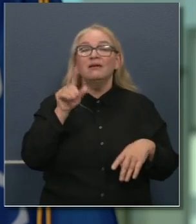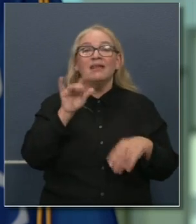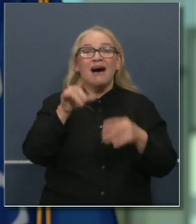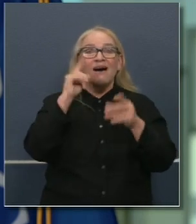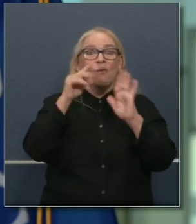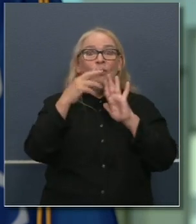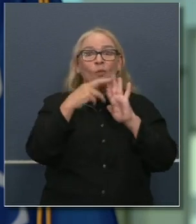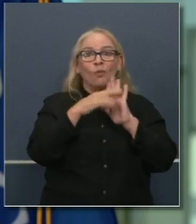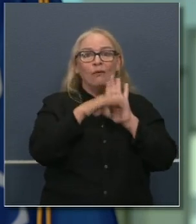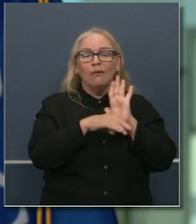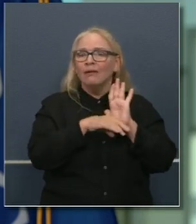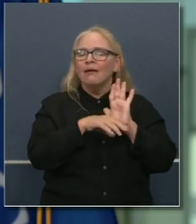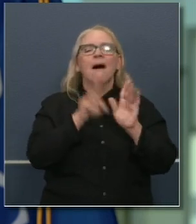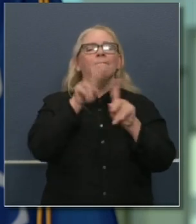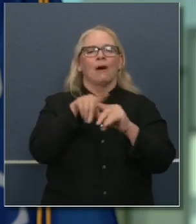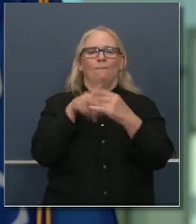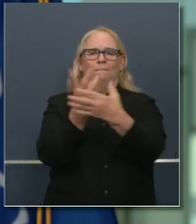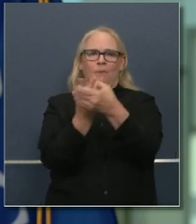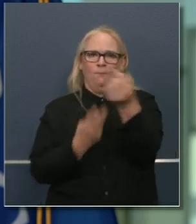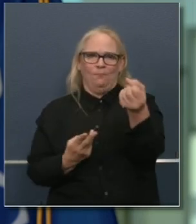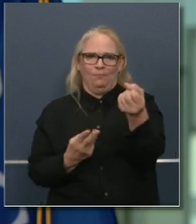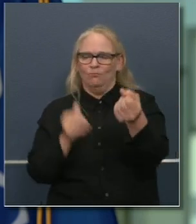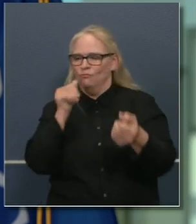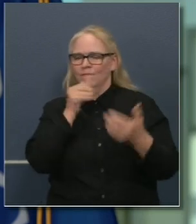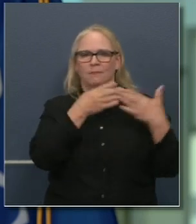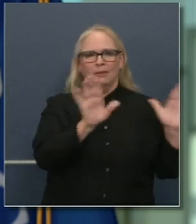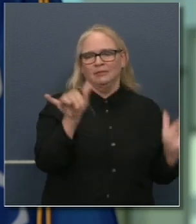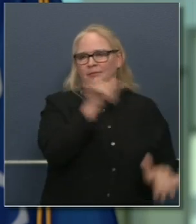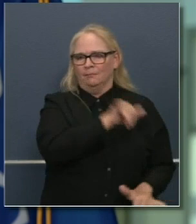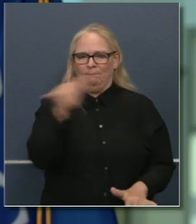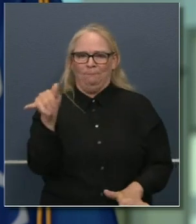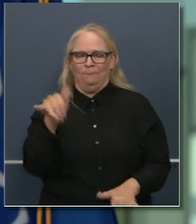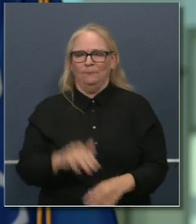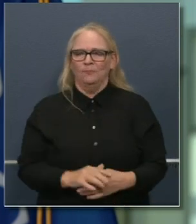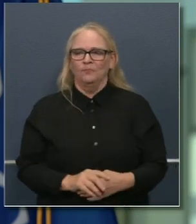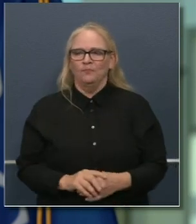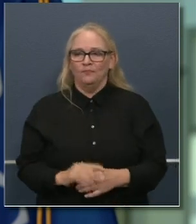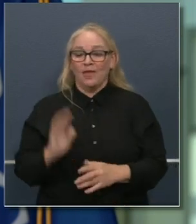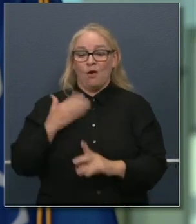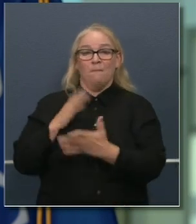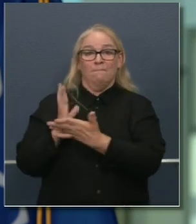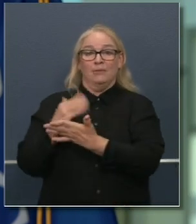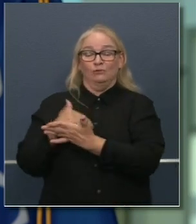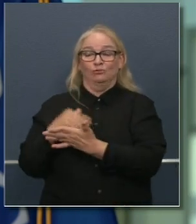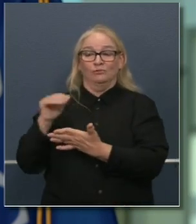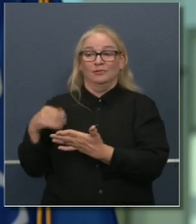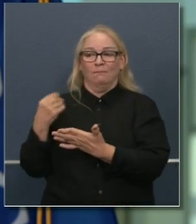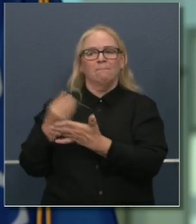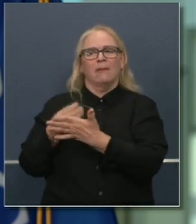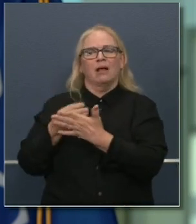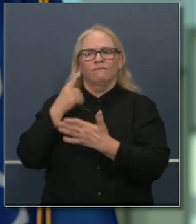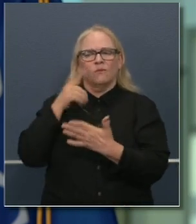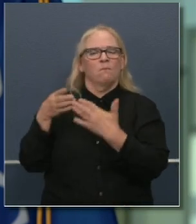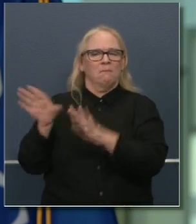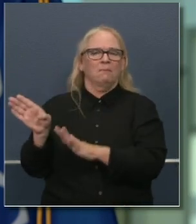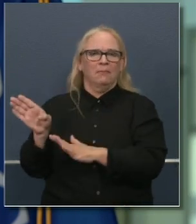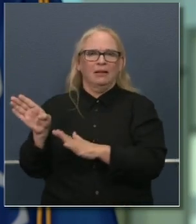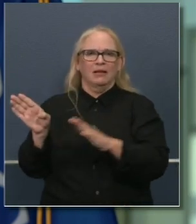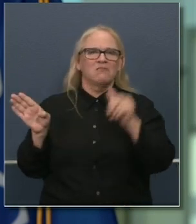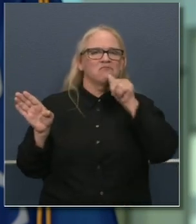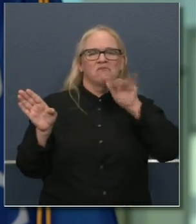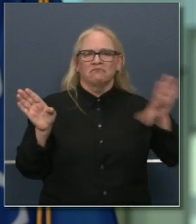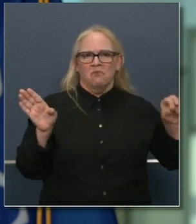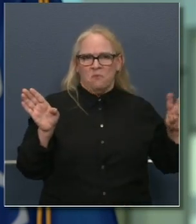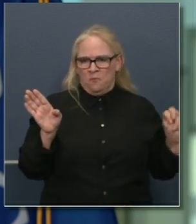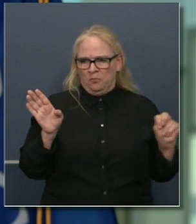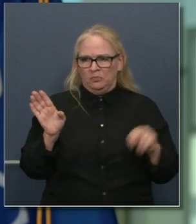to the stipulations that we put forth in our budget for public education, the criteria and the statutory language,